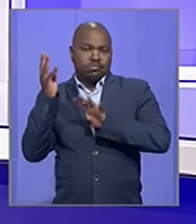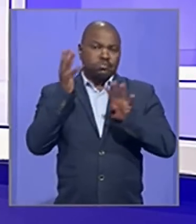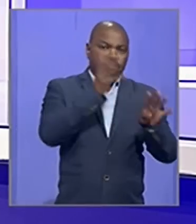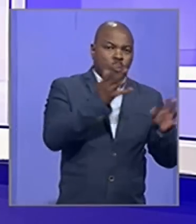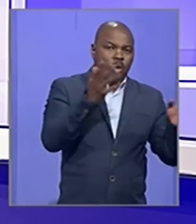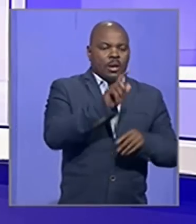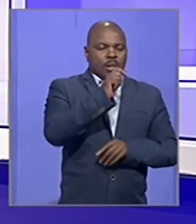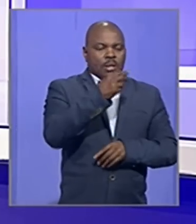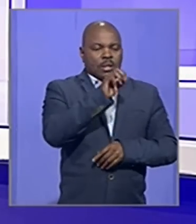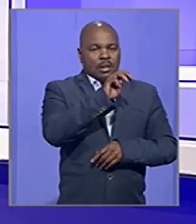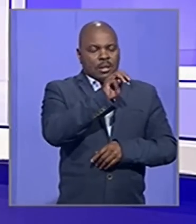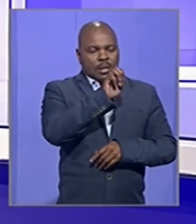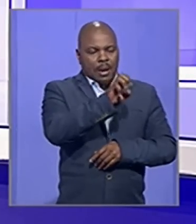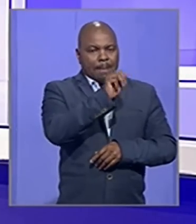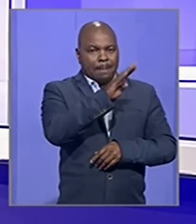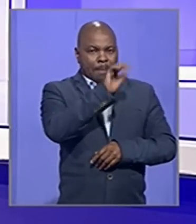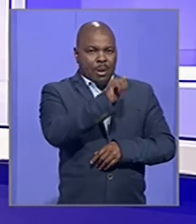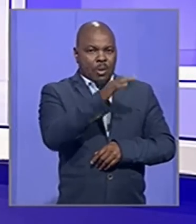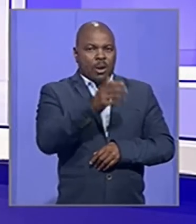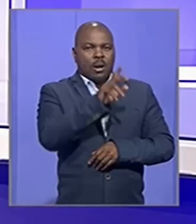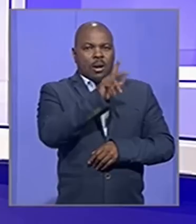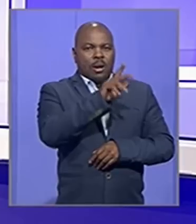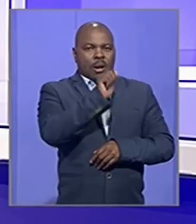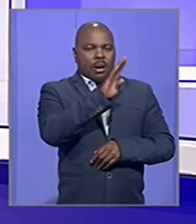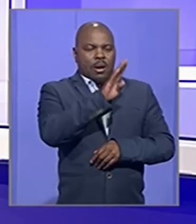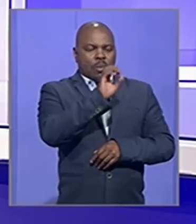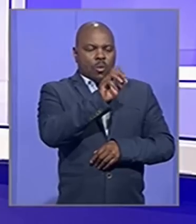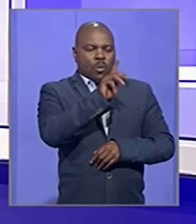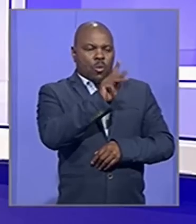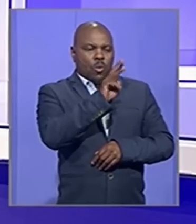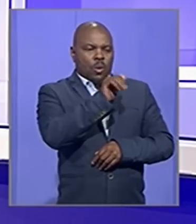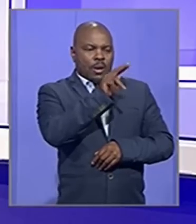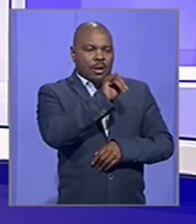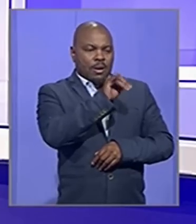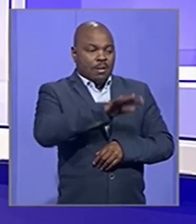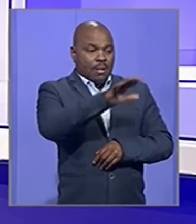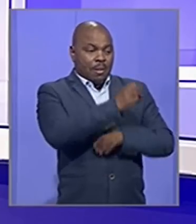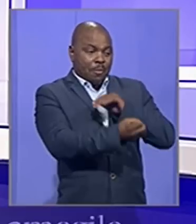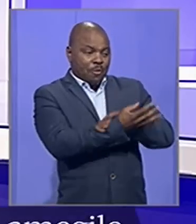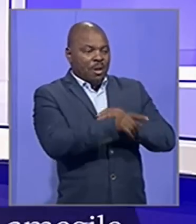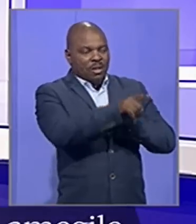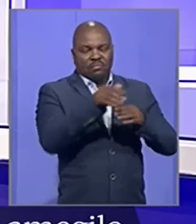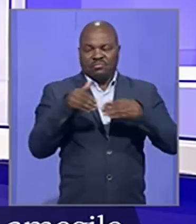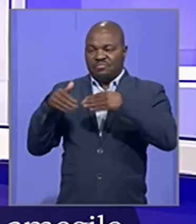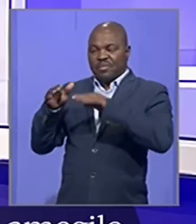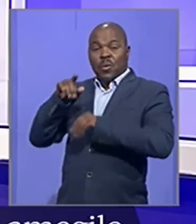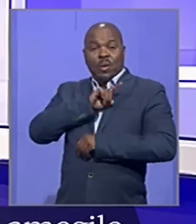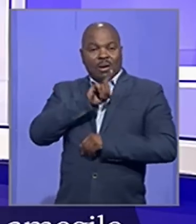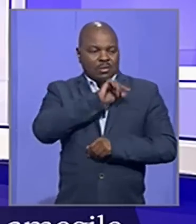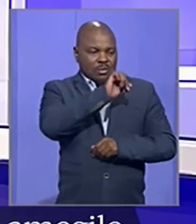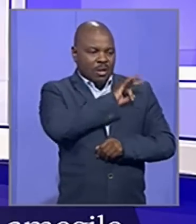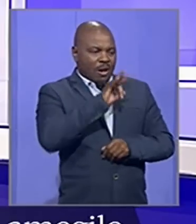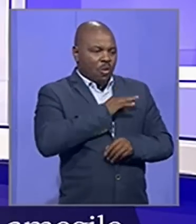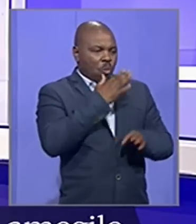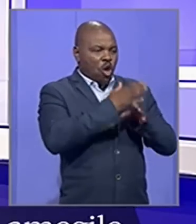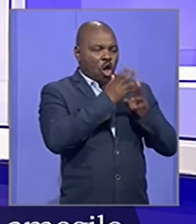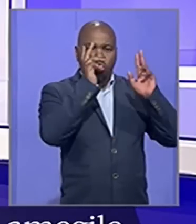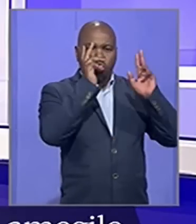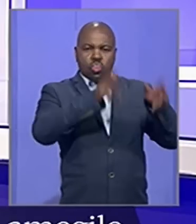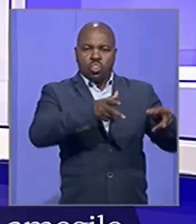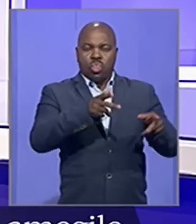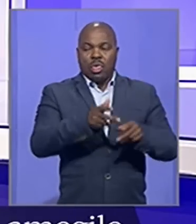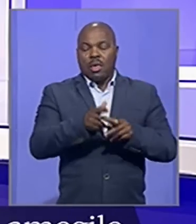bookelong bja Themba ka Kapkobweni ka Mpumalanga. Bašomi ba ngadile mošomo ka morago ga go tšhošetšwa ditiragalong